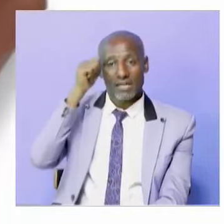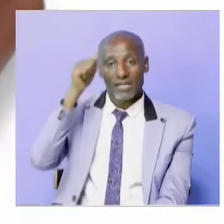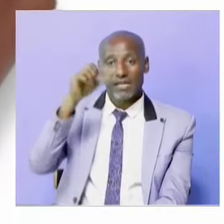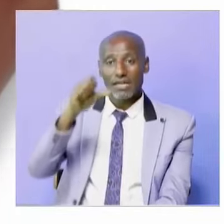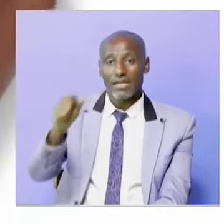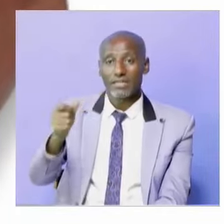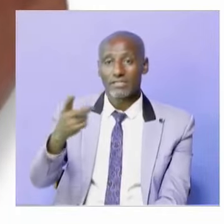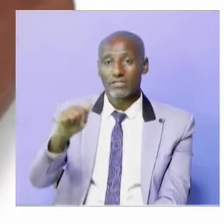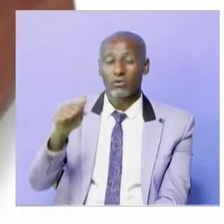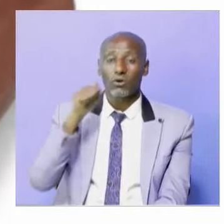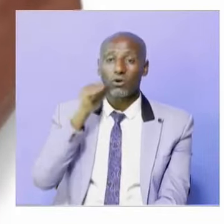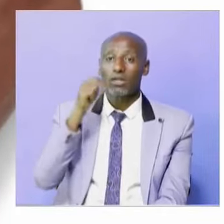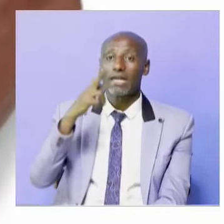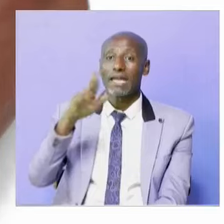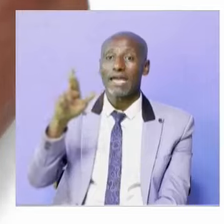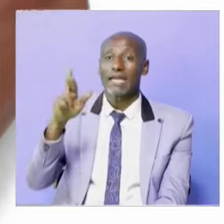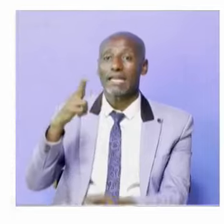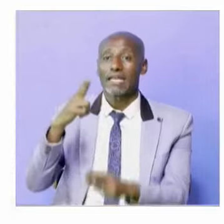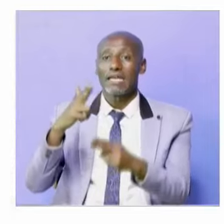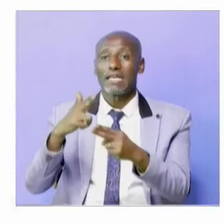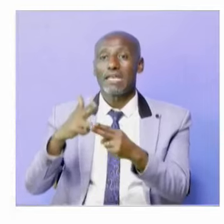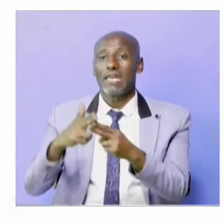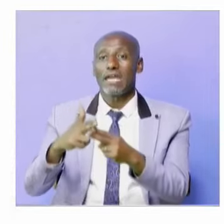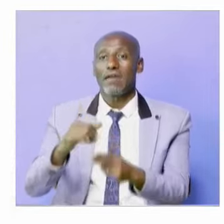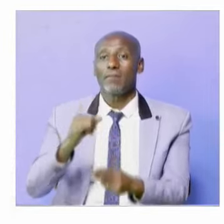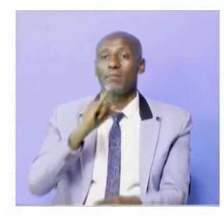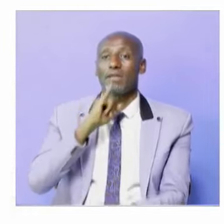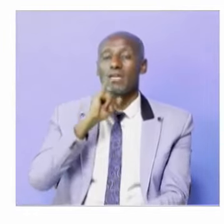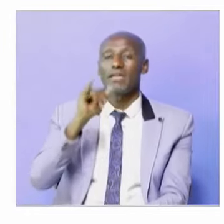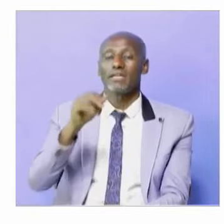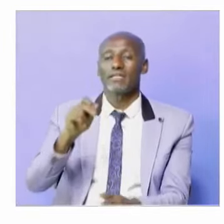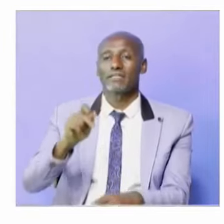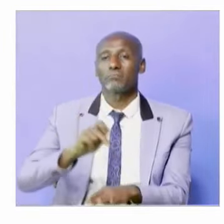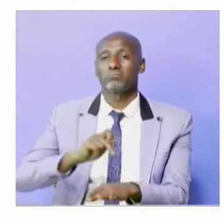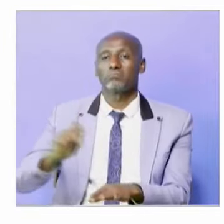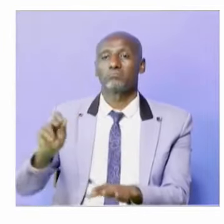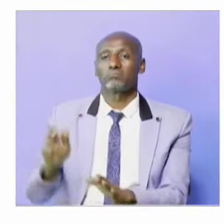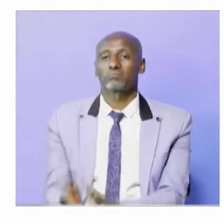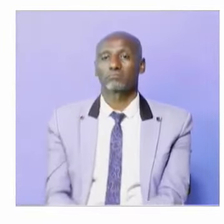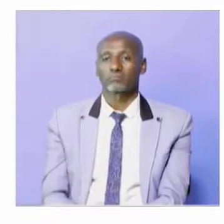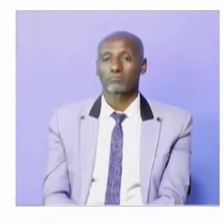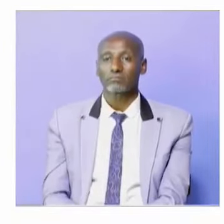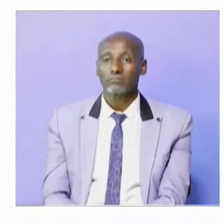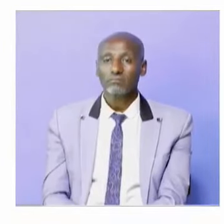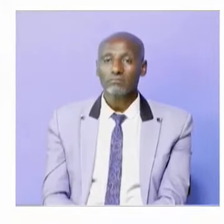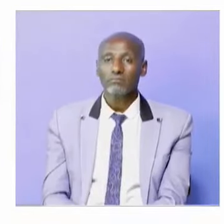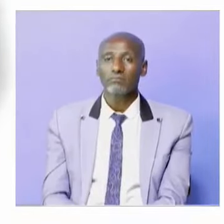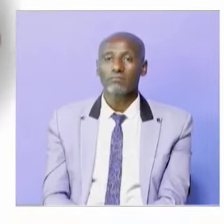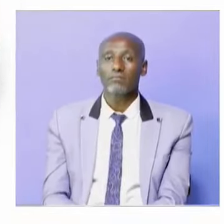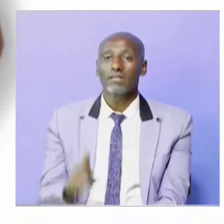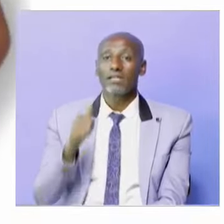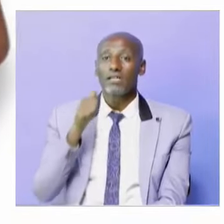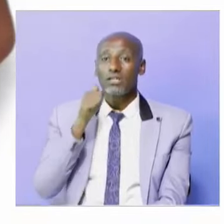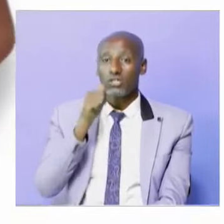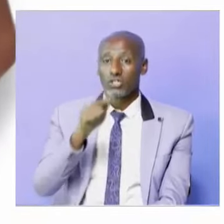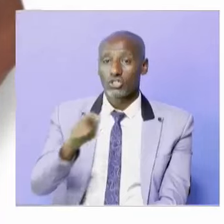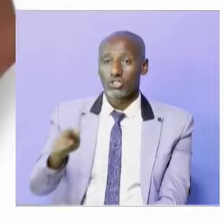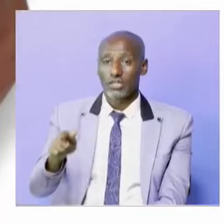or her name is, can be said, she